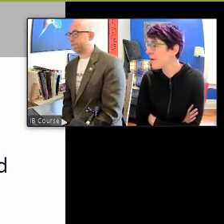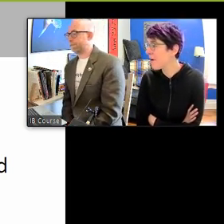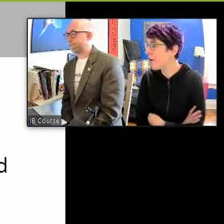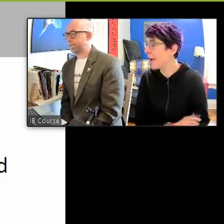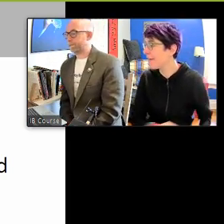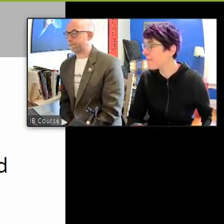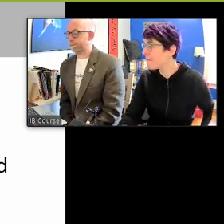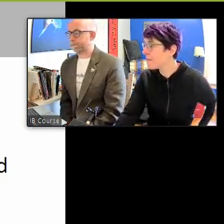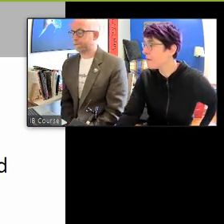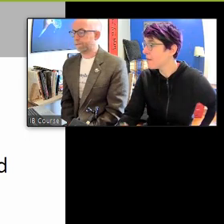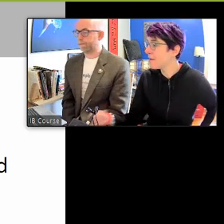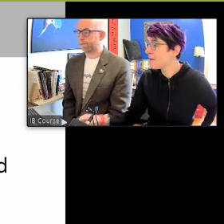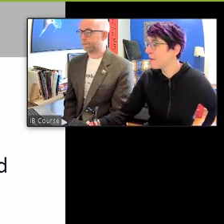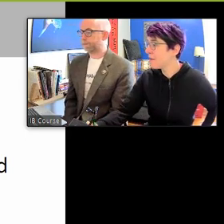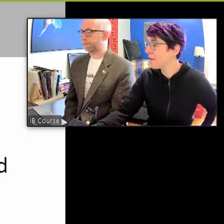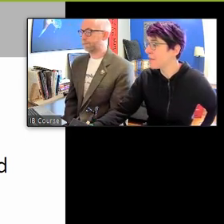Okay.